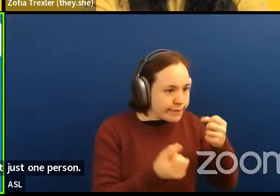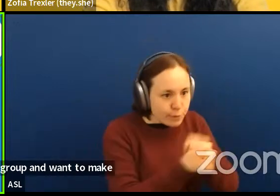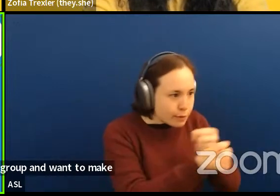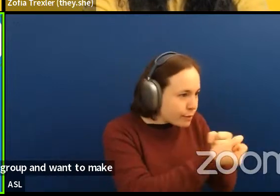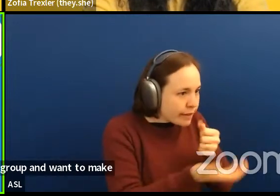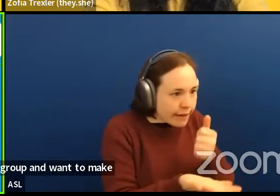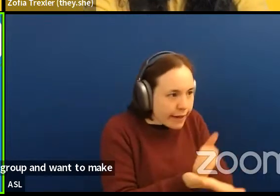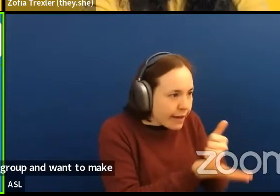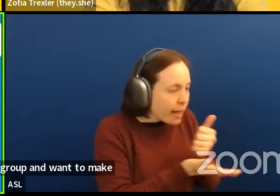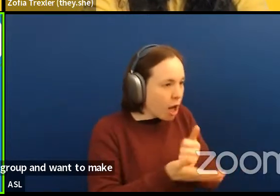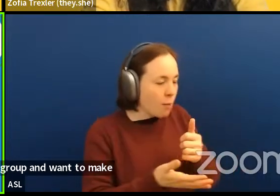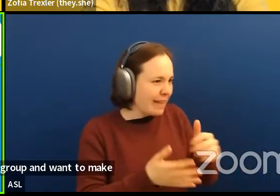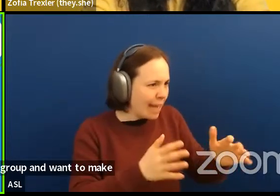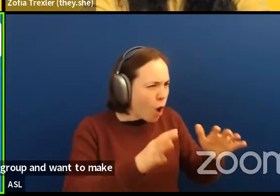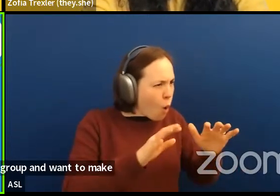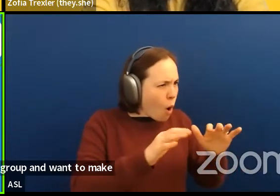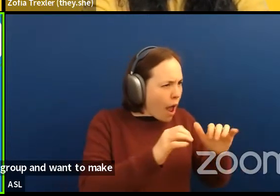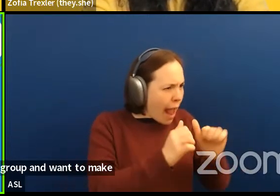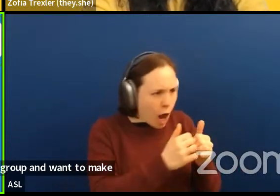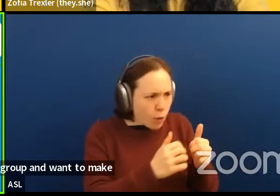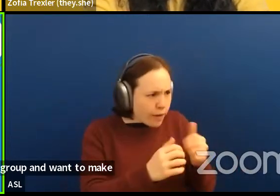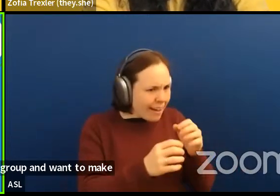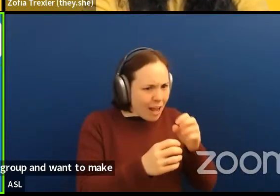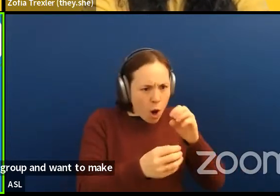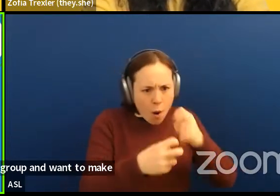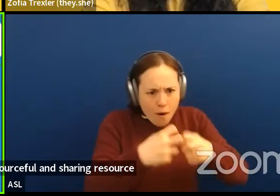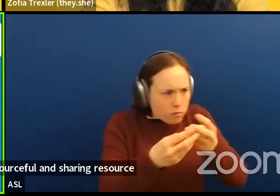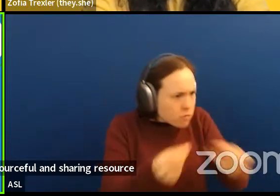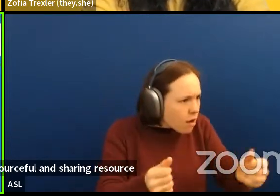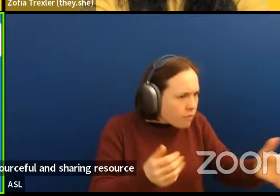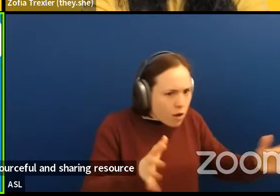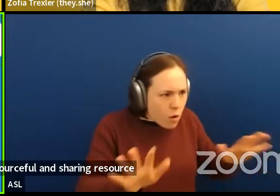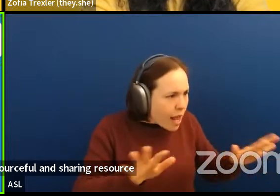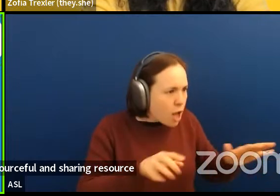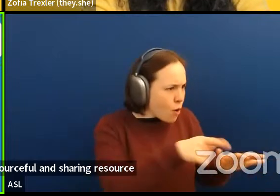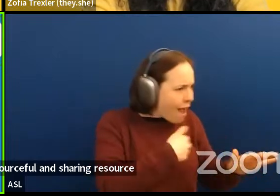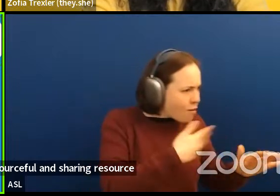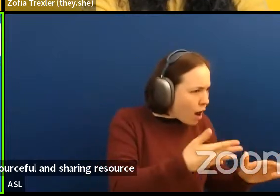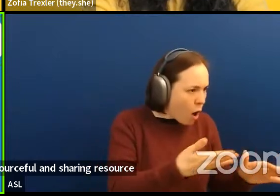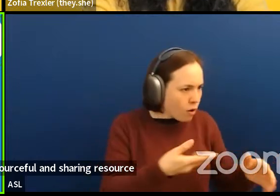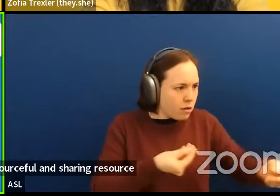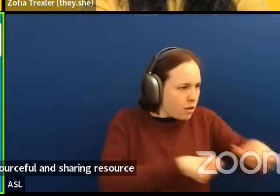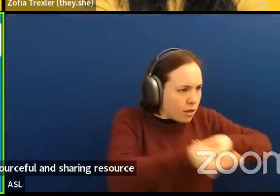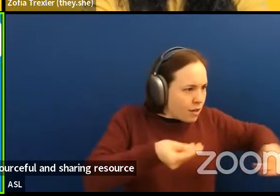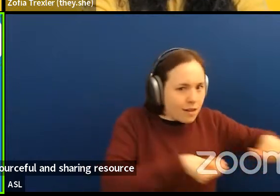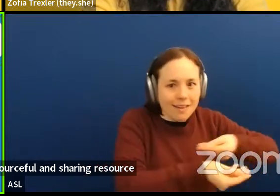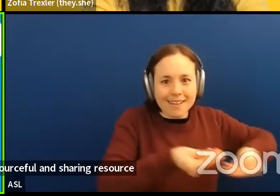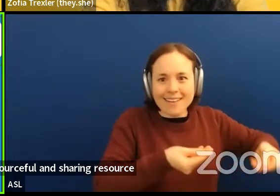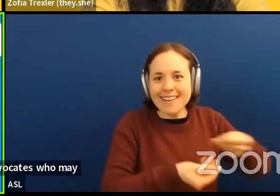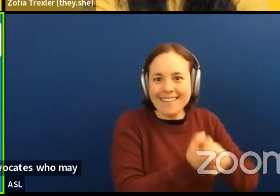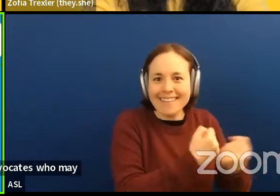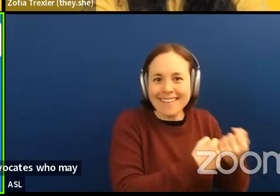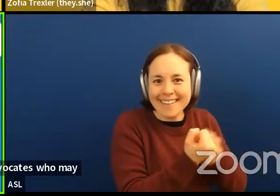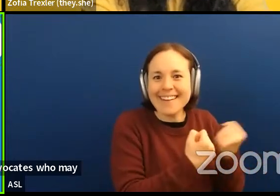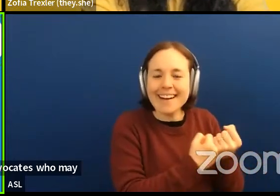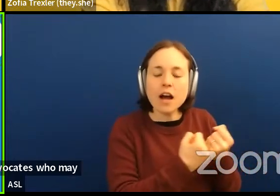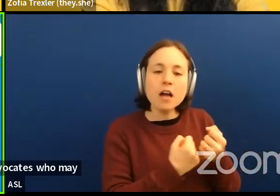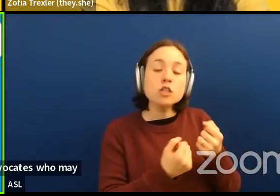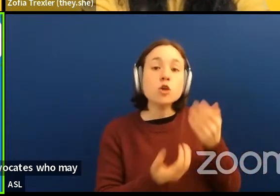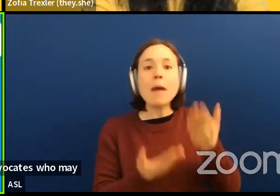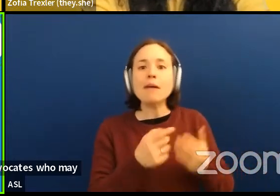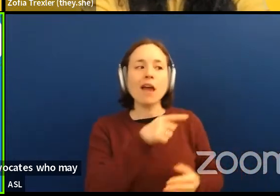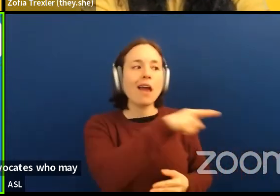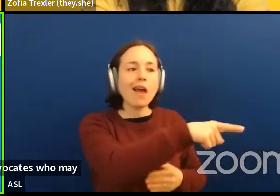sharing resources, so that other advocates who may not have the knowledge